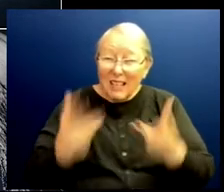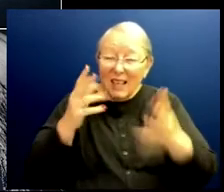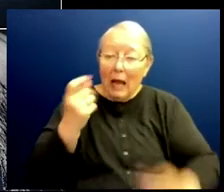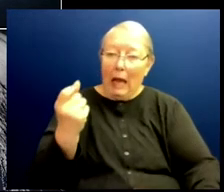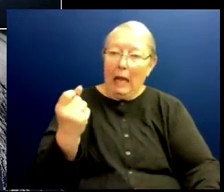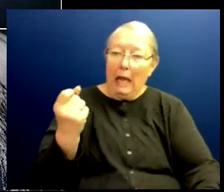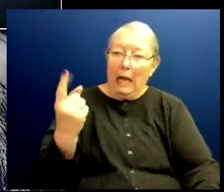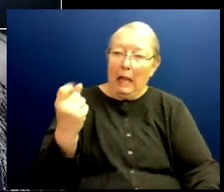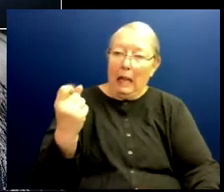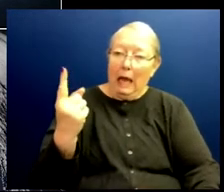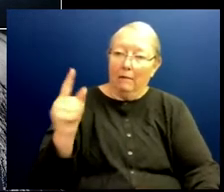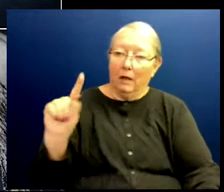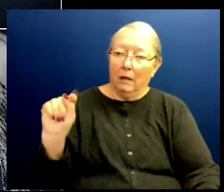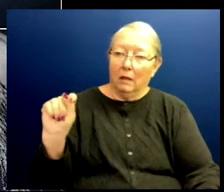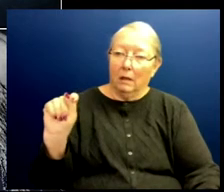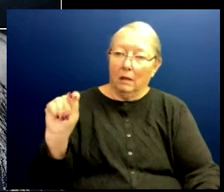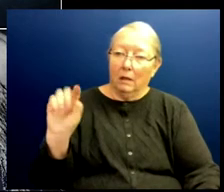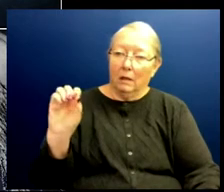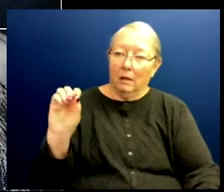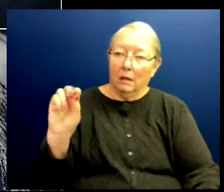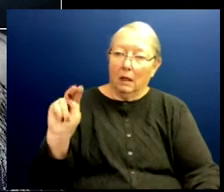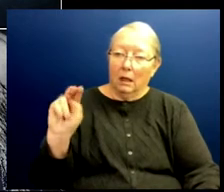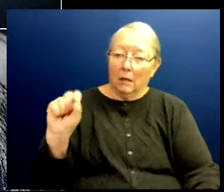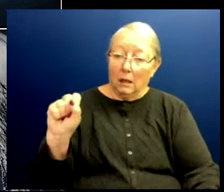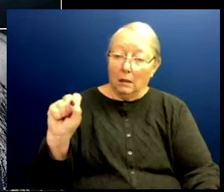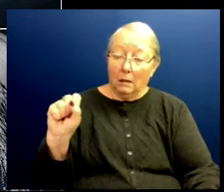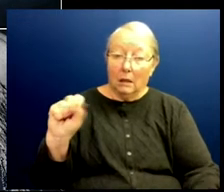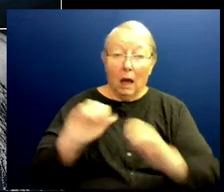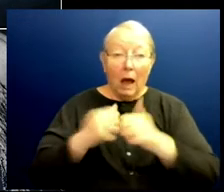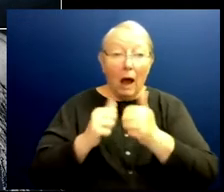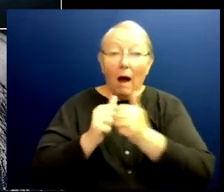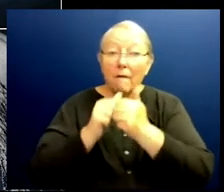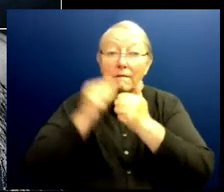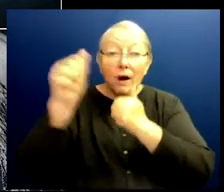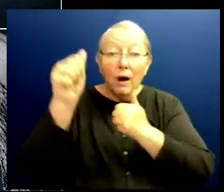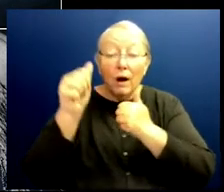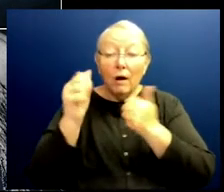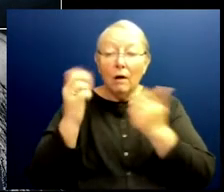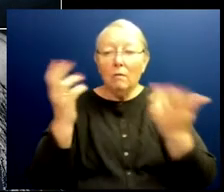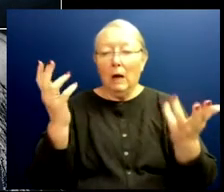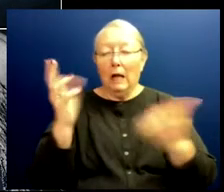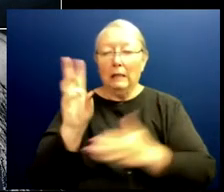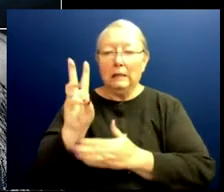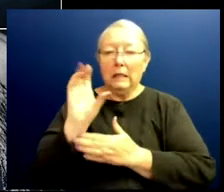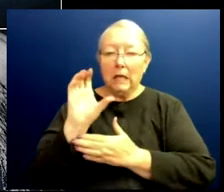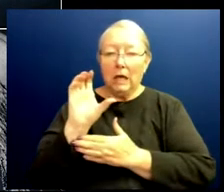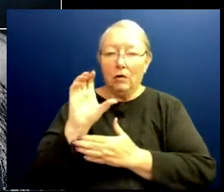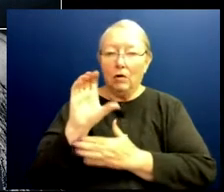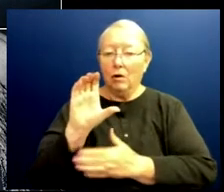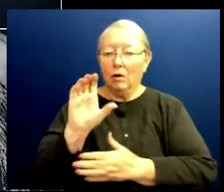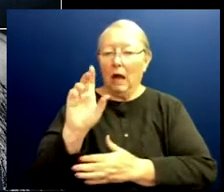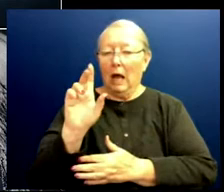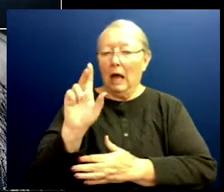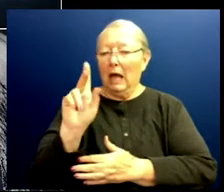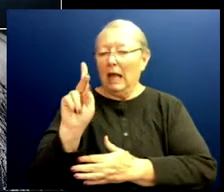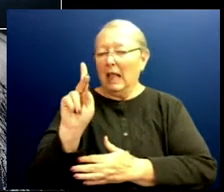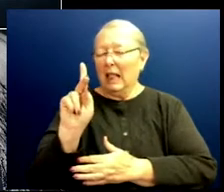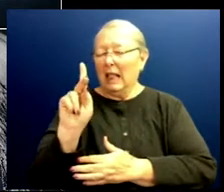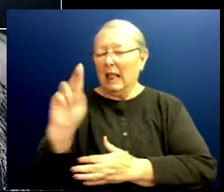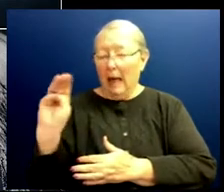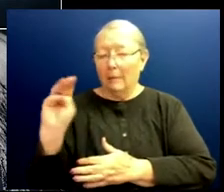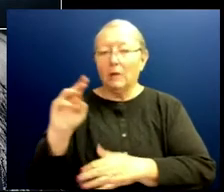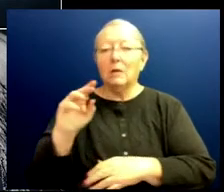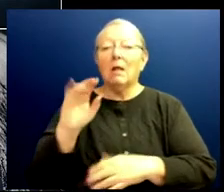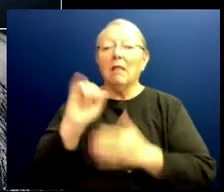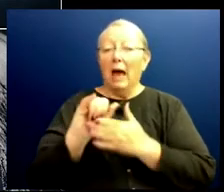shuttle could orbit it was up 600 kilometers or 400 miles above the surface of the Earth.